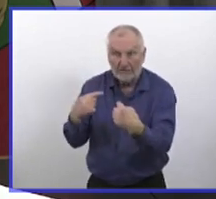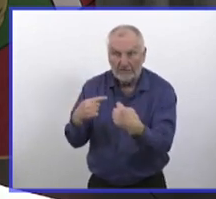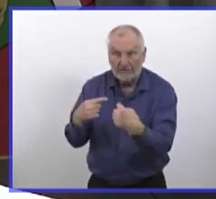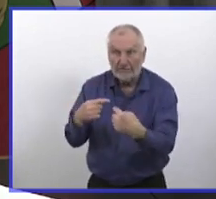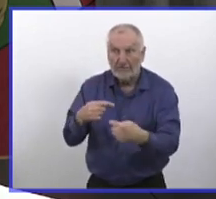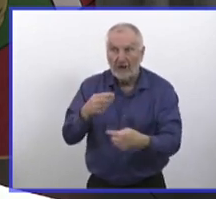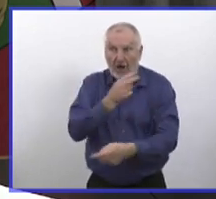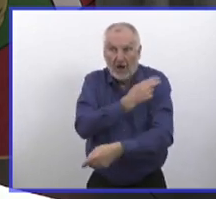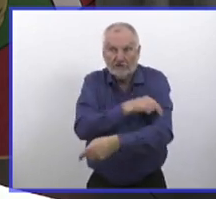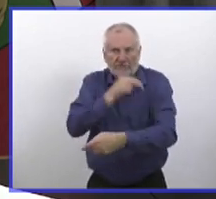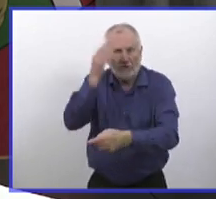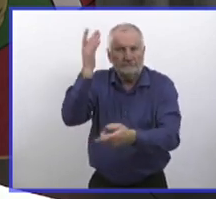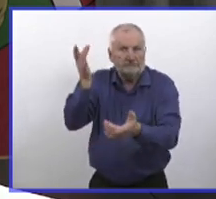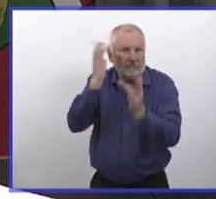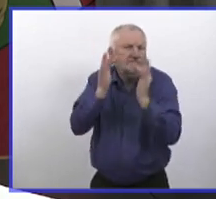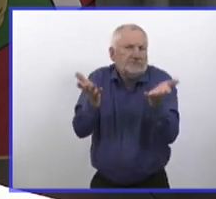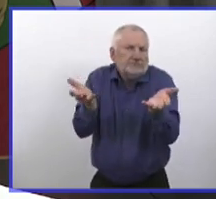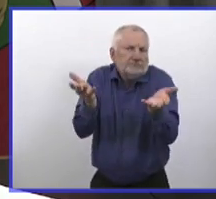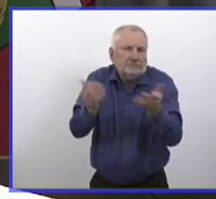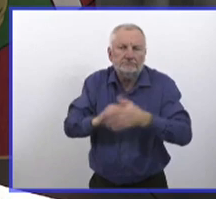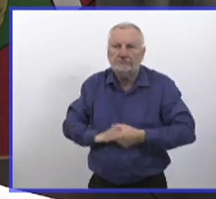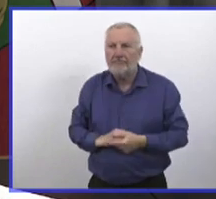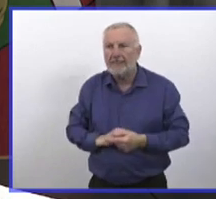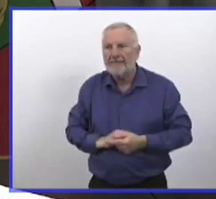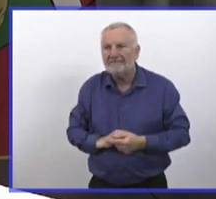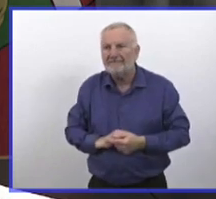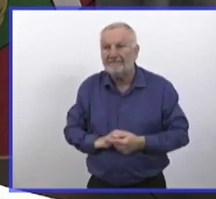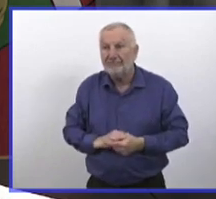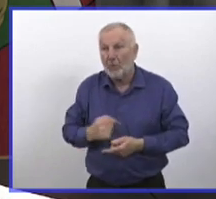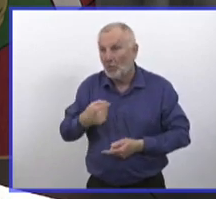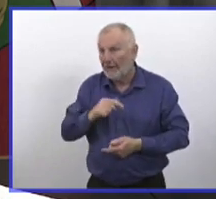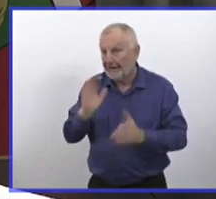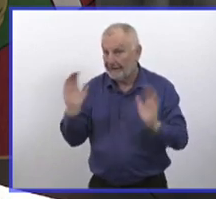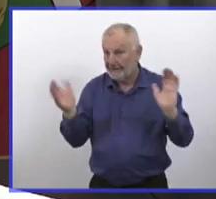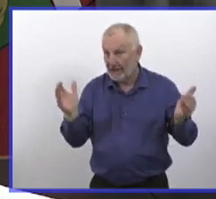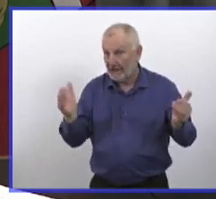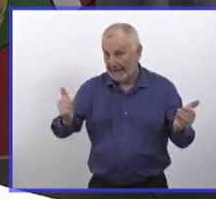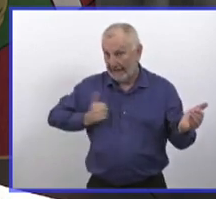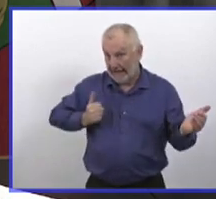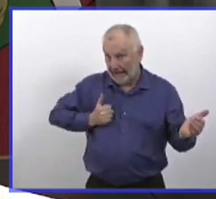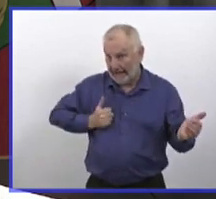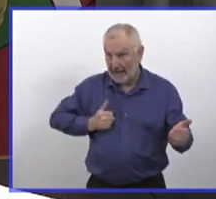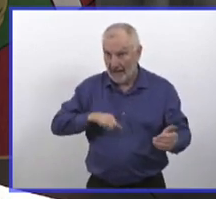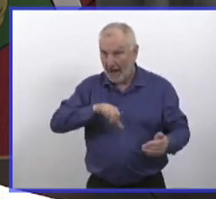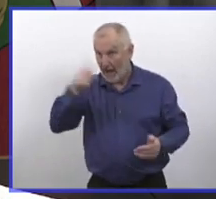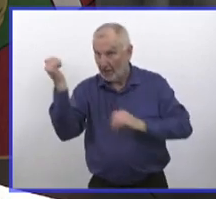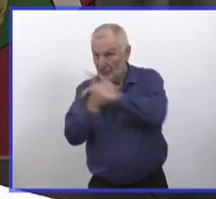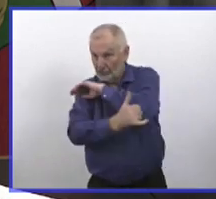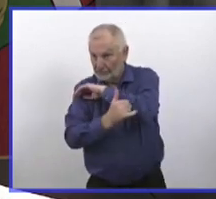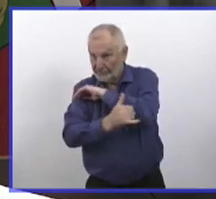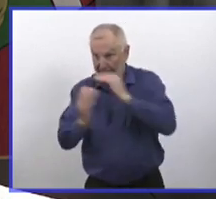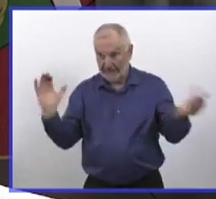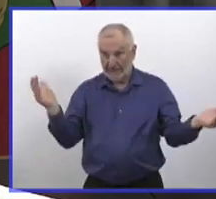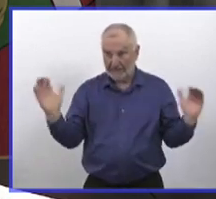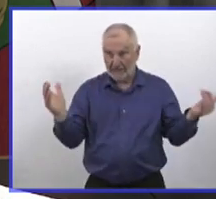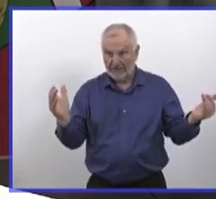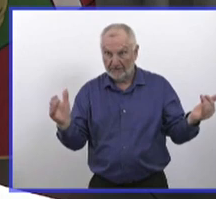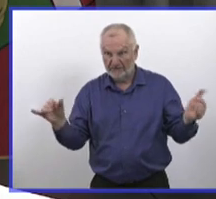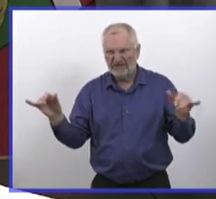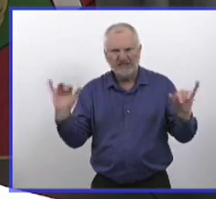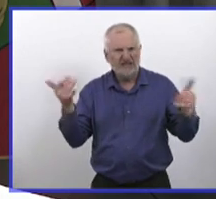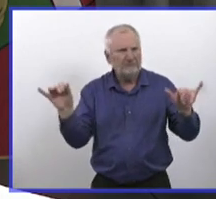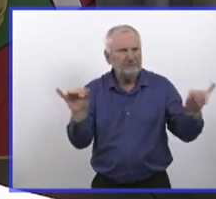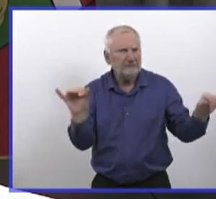to broader data from Canada and other countries as well, to make sure that because we're a small